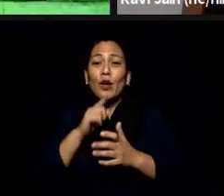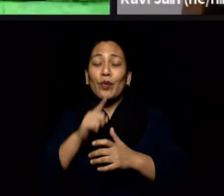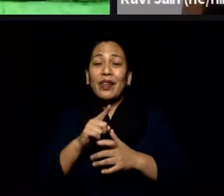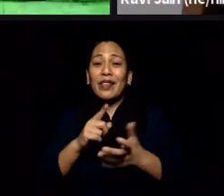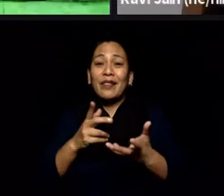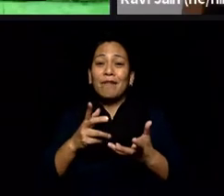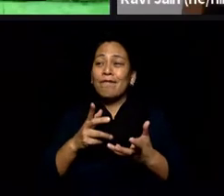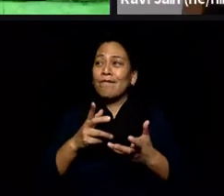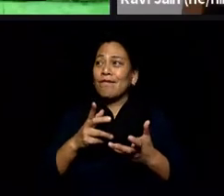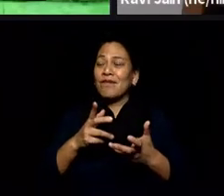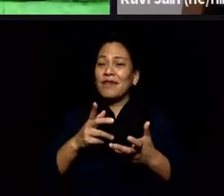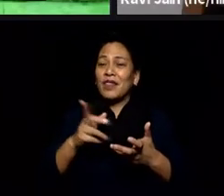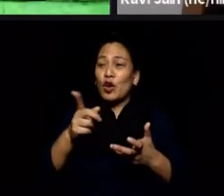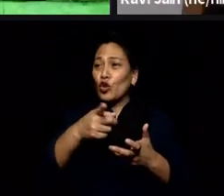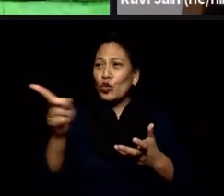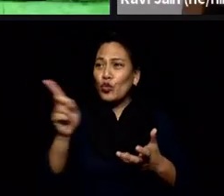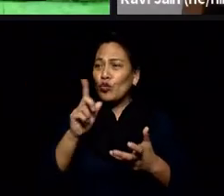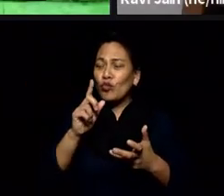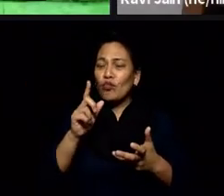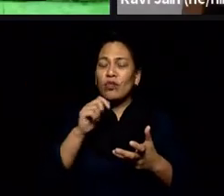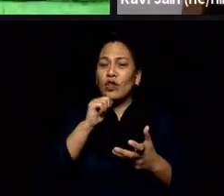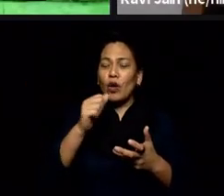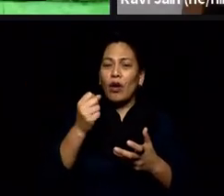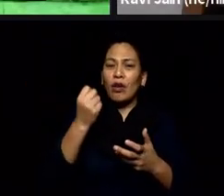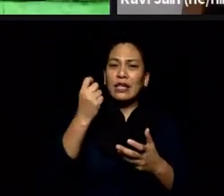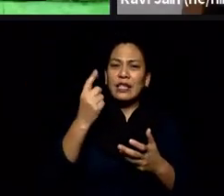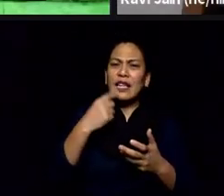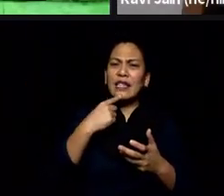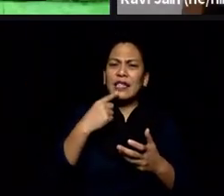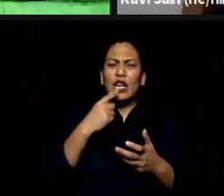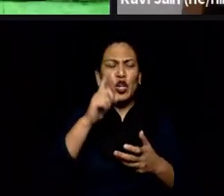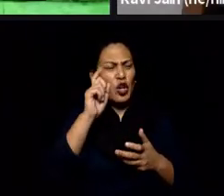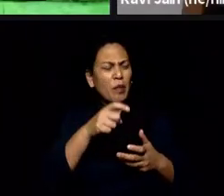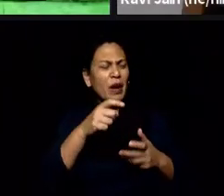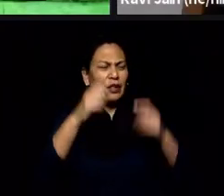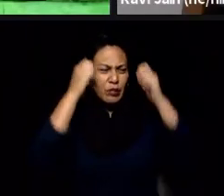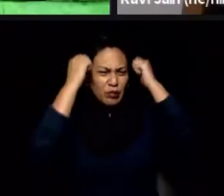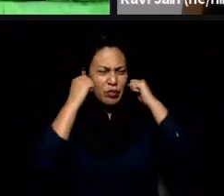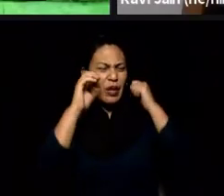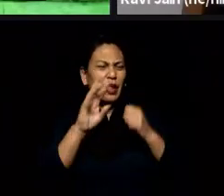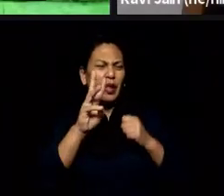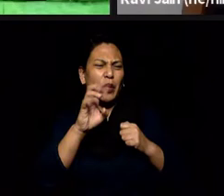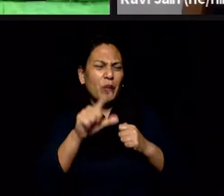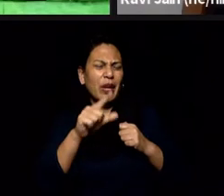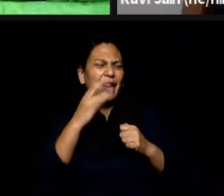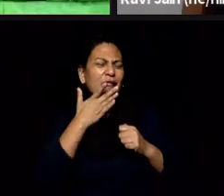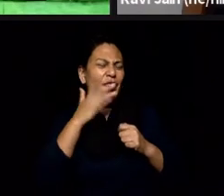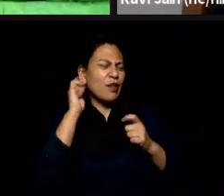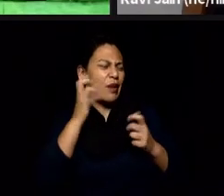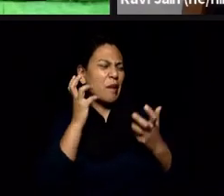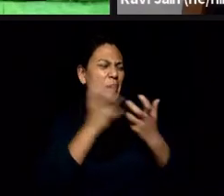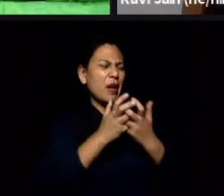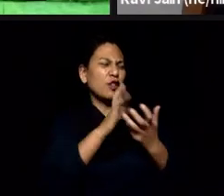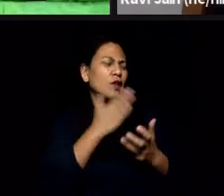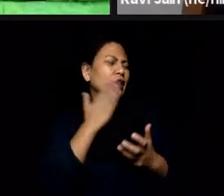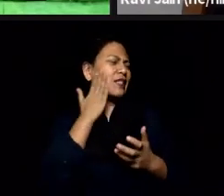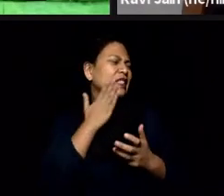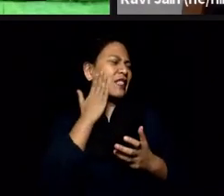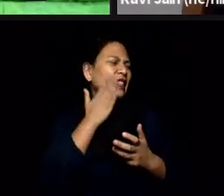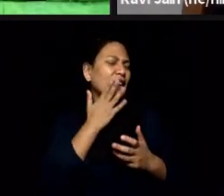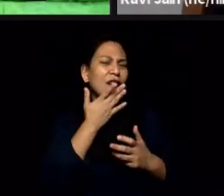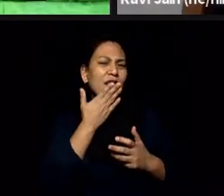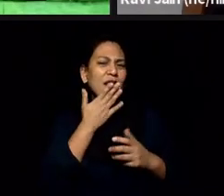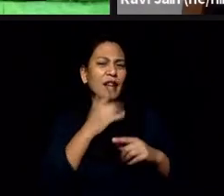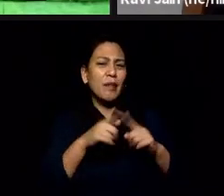is to be told you must wear this wig color because your skin looks a certain way. We don't think that's a real